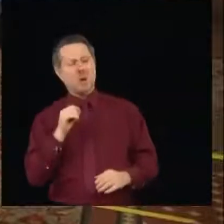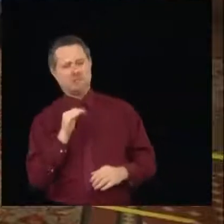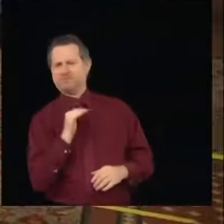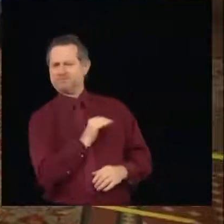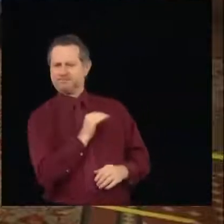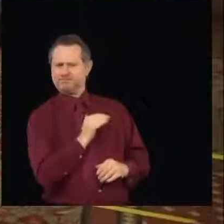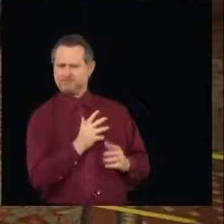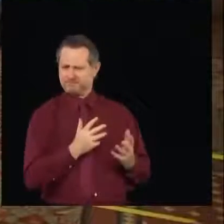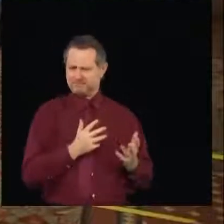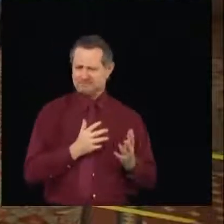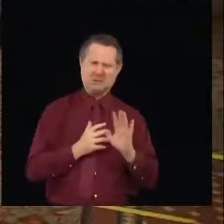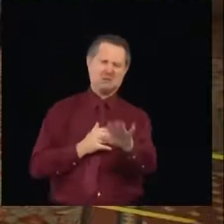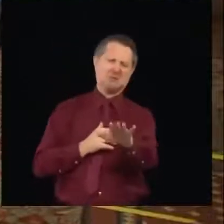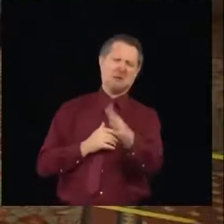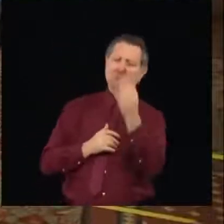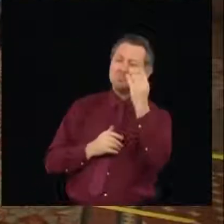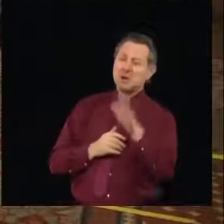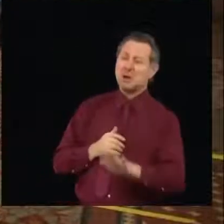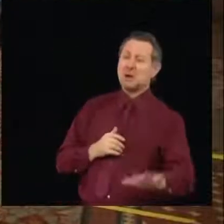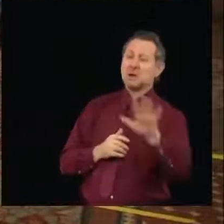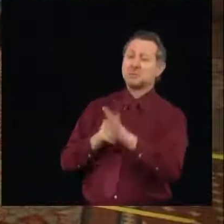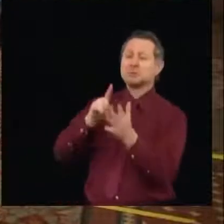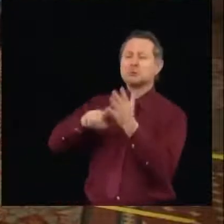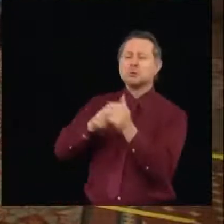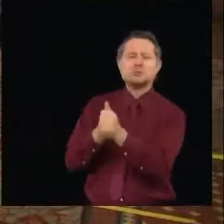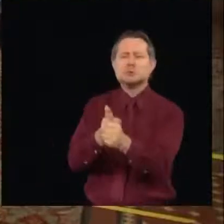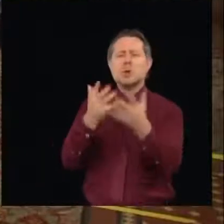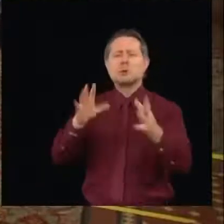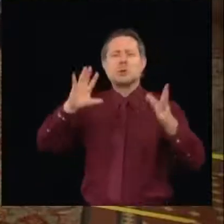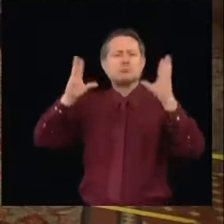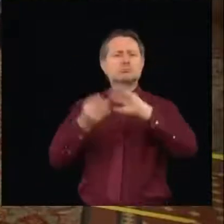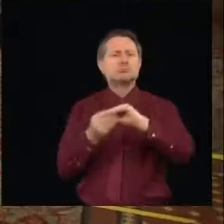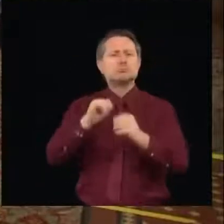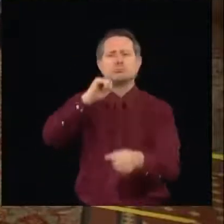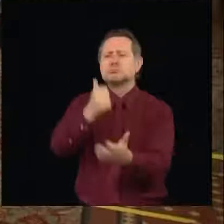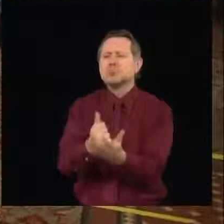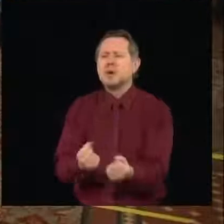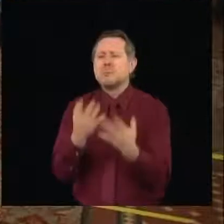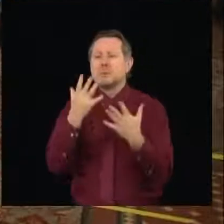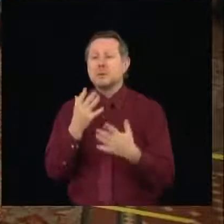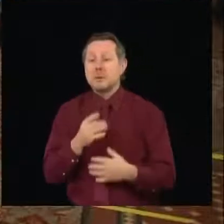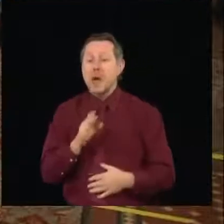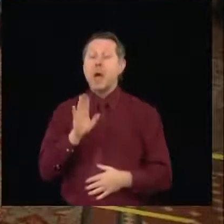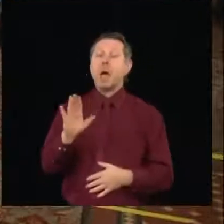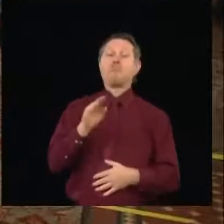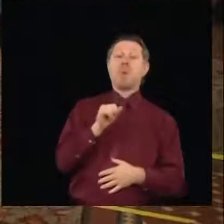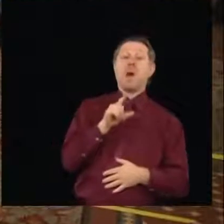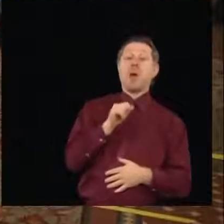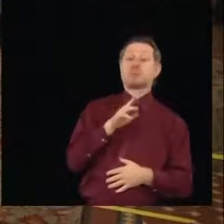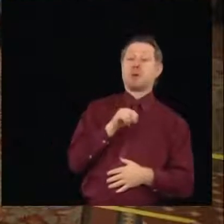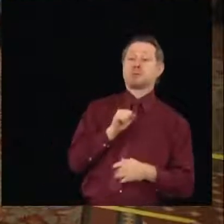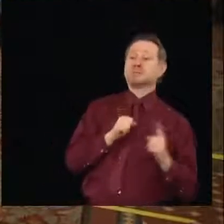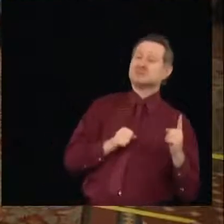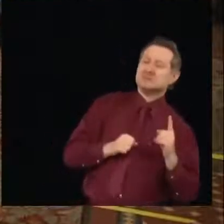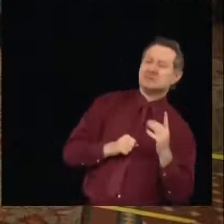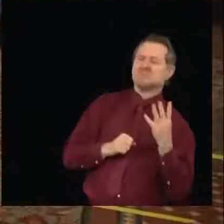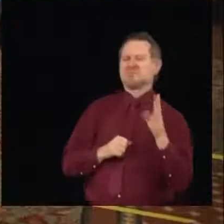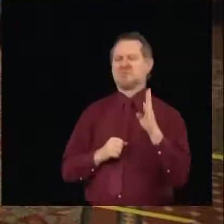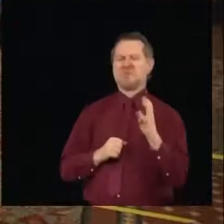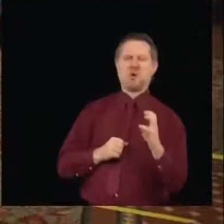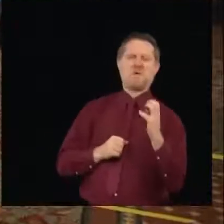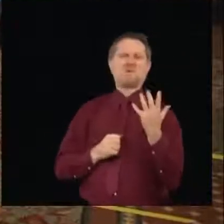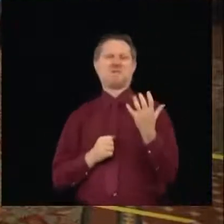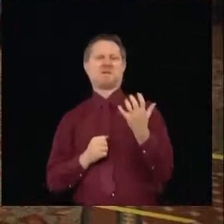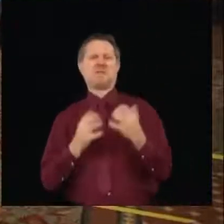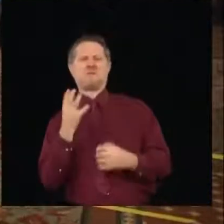Ballpark, how many tracers do we have set up across the state? Several hundred now for the five regions that are open, so they've met their metric of